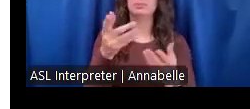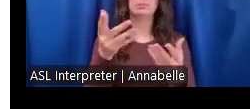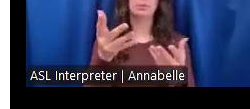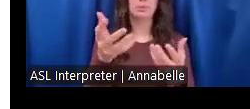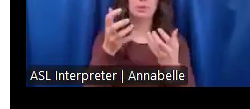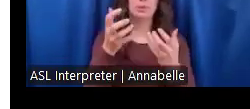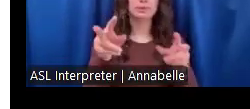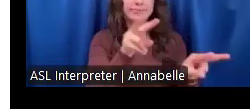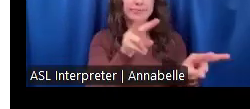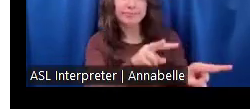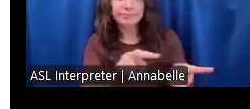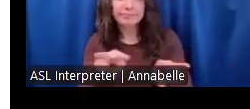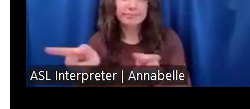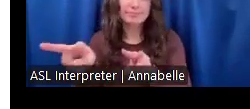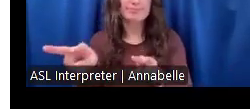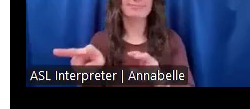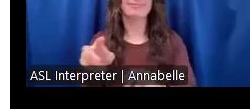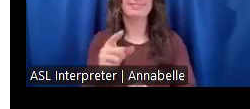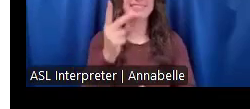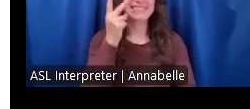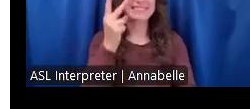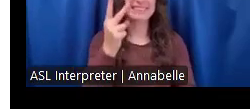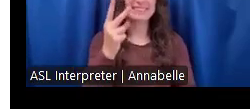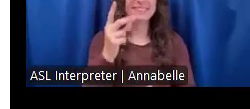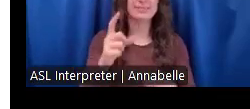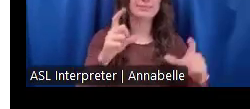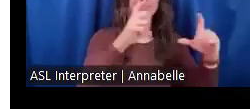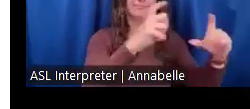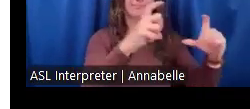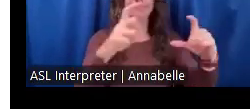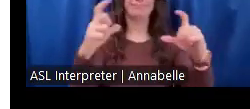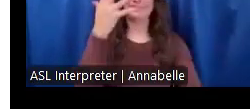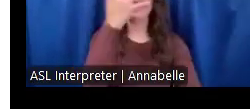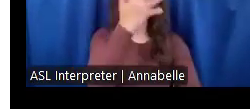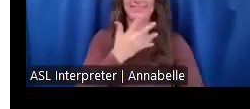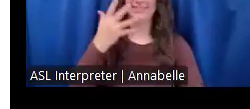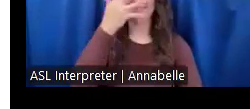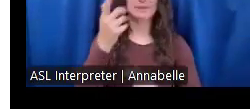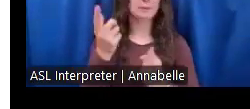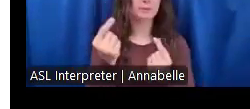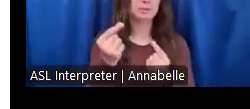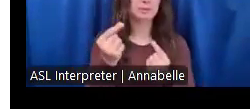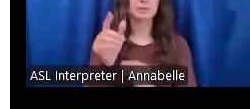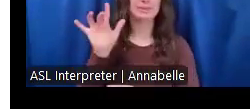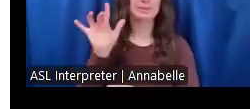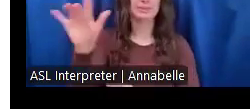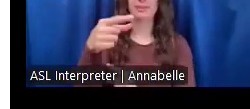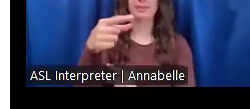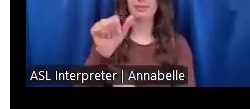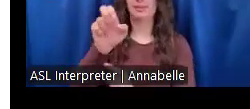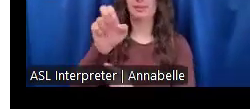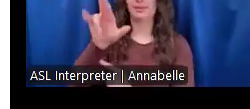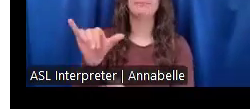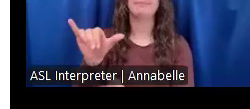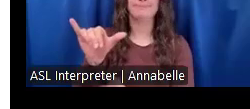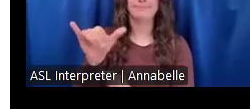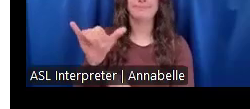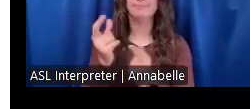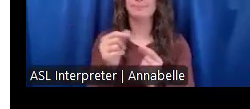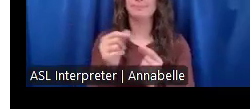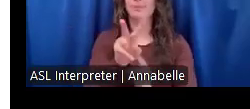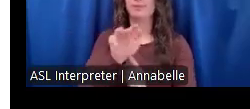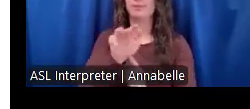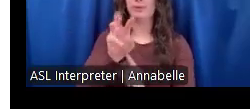all of our wonderful faces, you should have your view in gallery, which is, you click view, which is